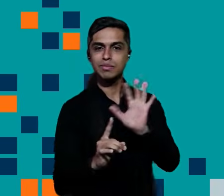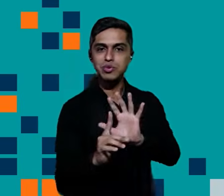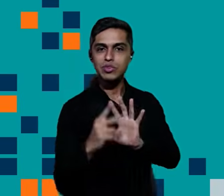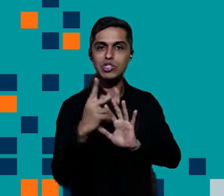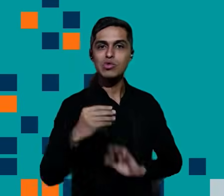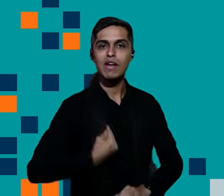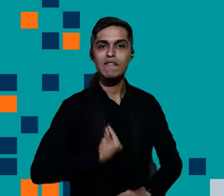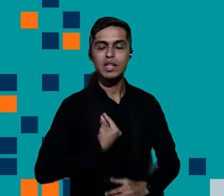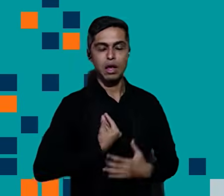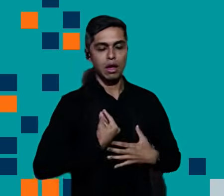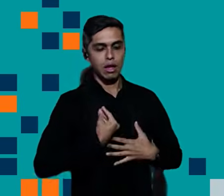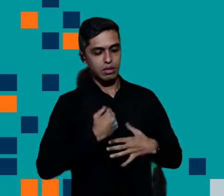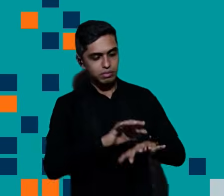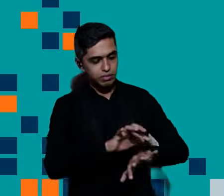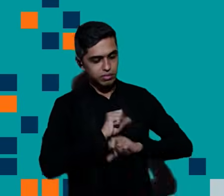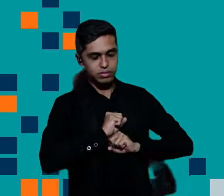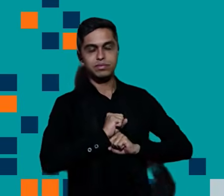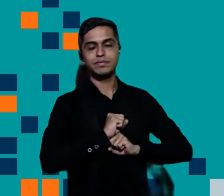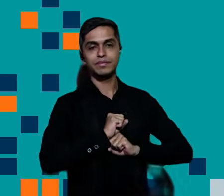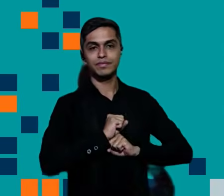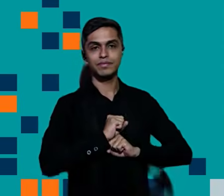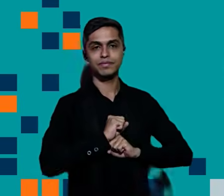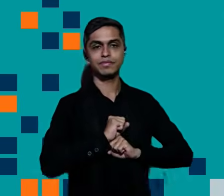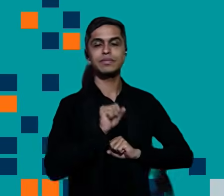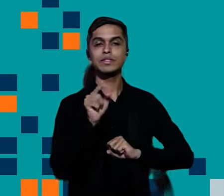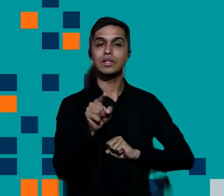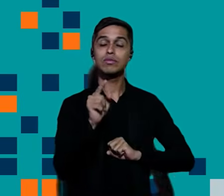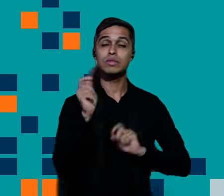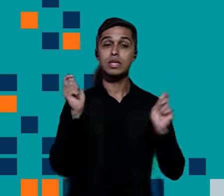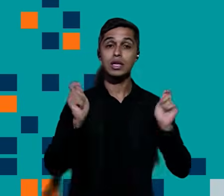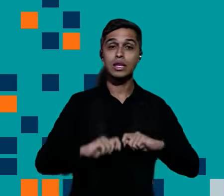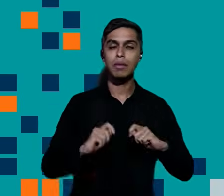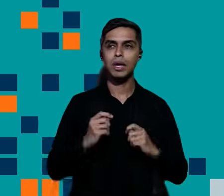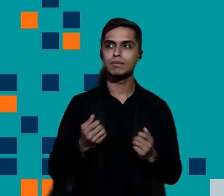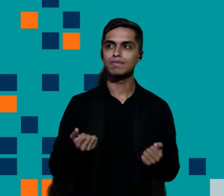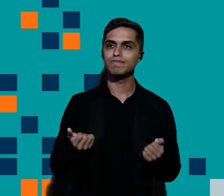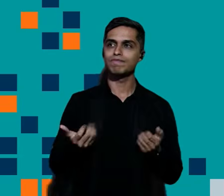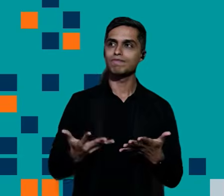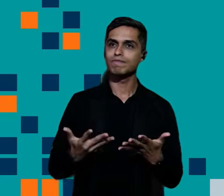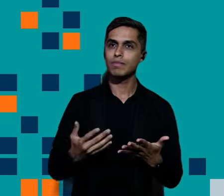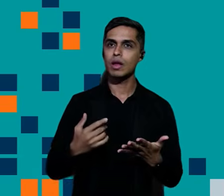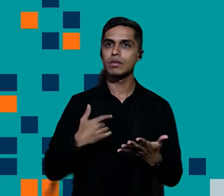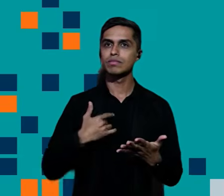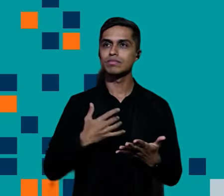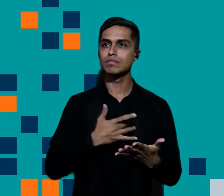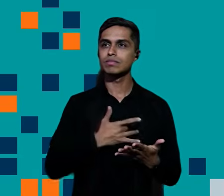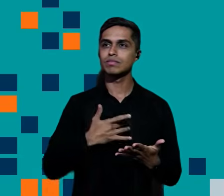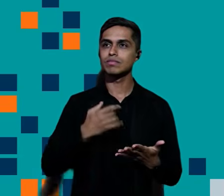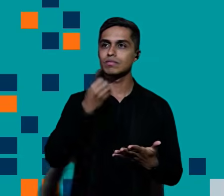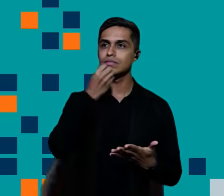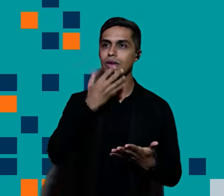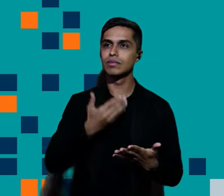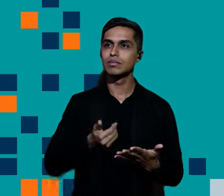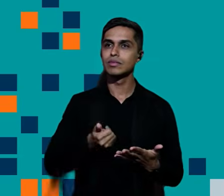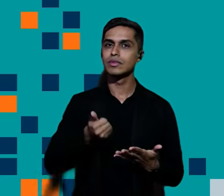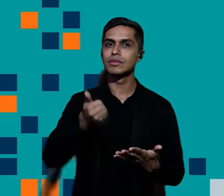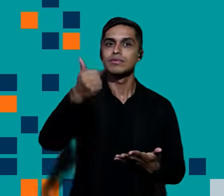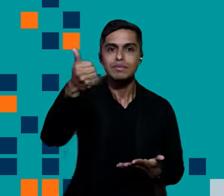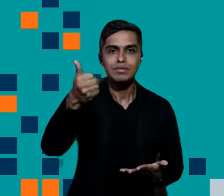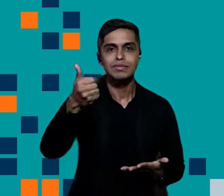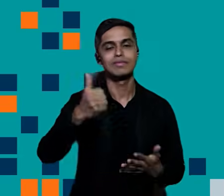has the ability to actively cause health. Why is this